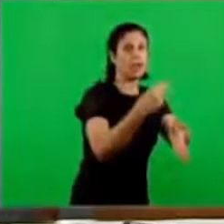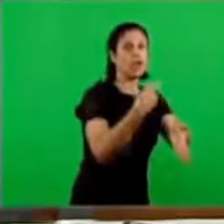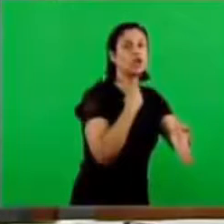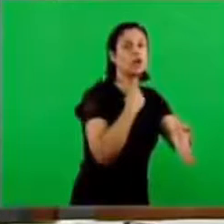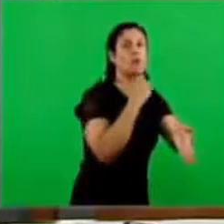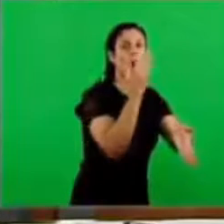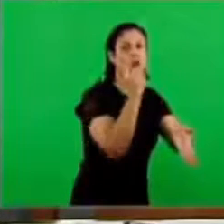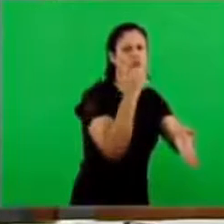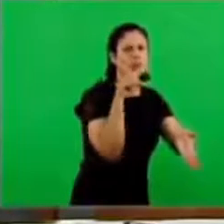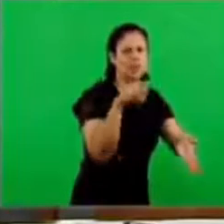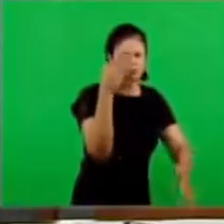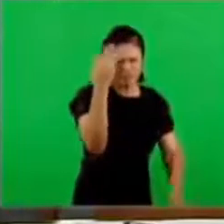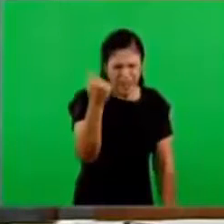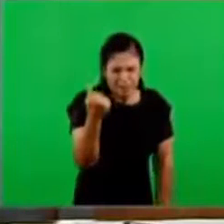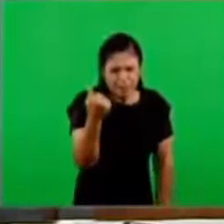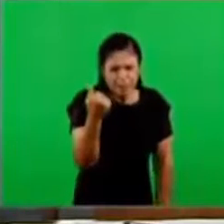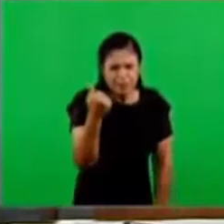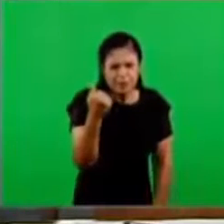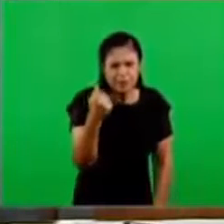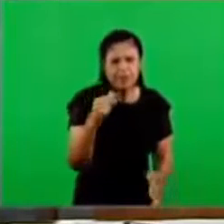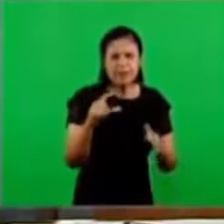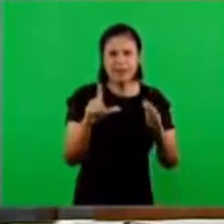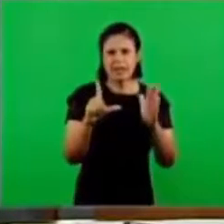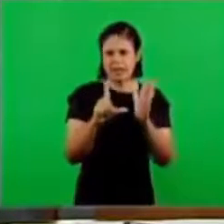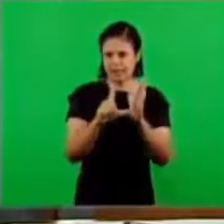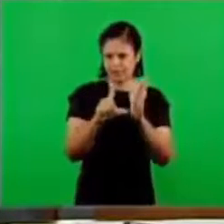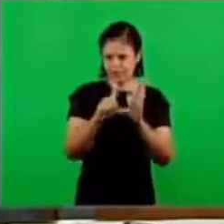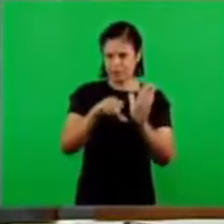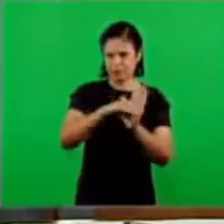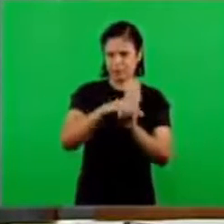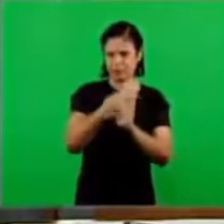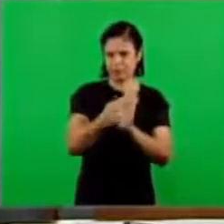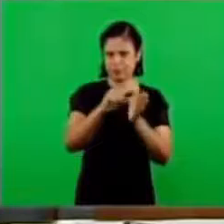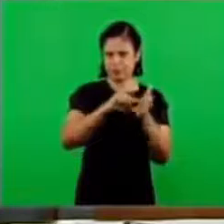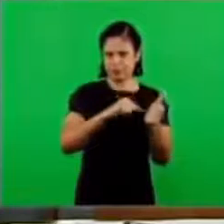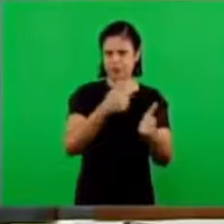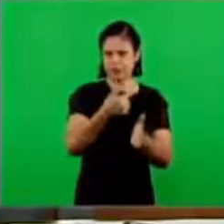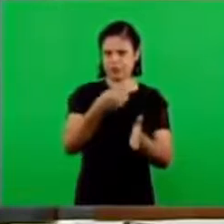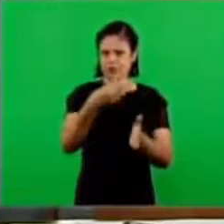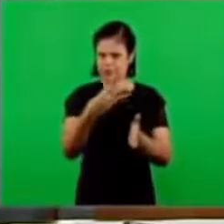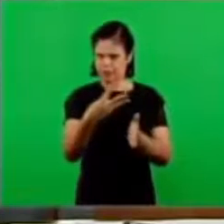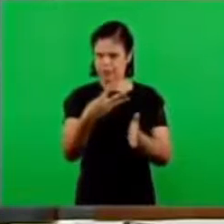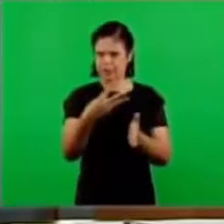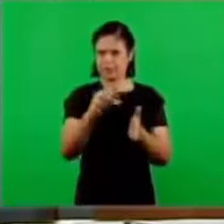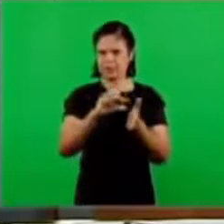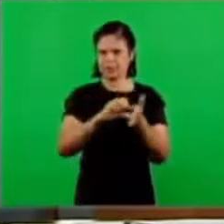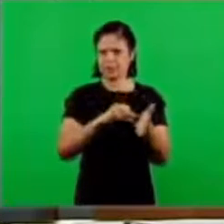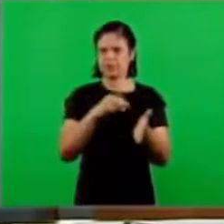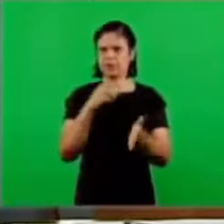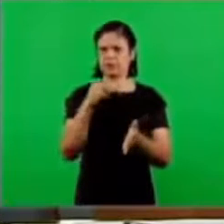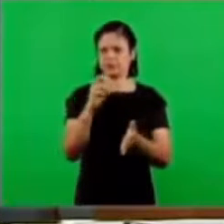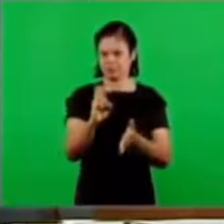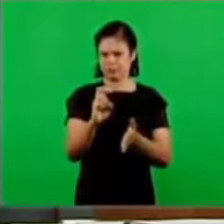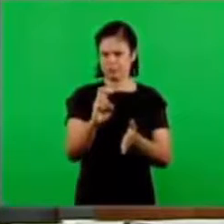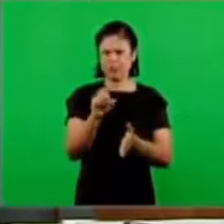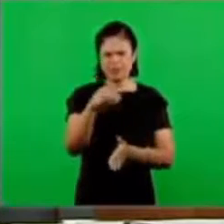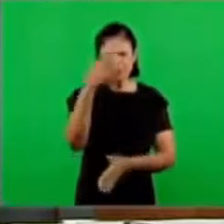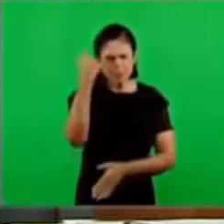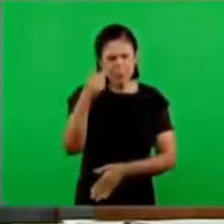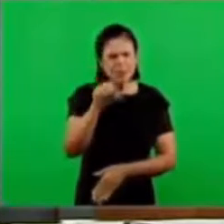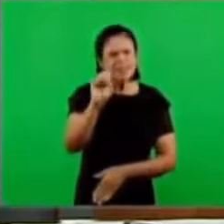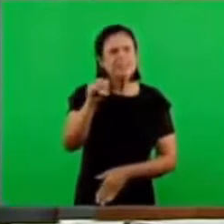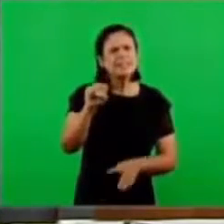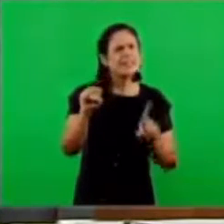sacrifice? This is in Leviticus 7, verse 23 to verse 25. So you brethren have